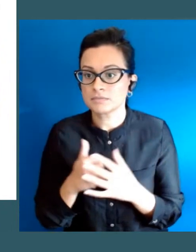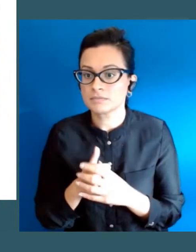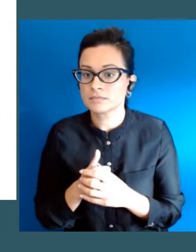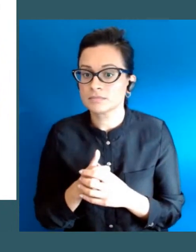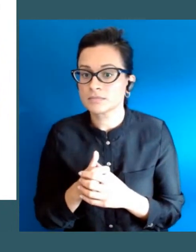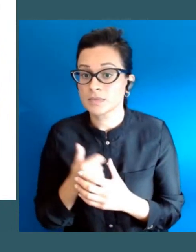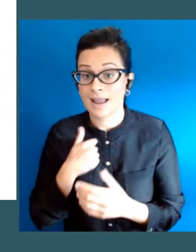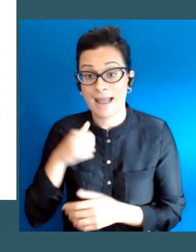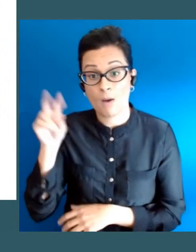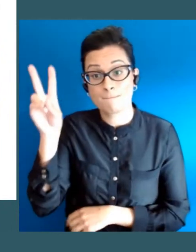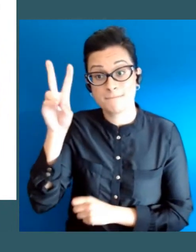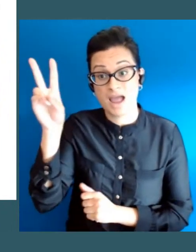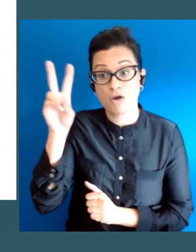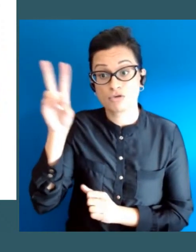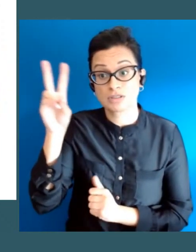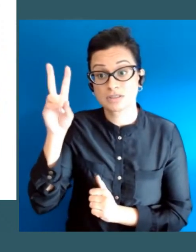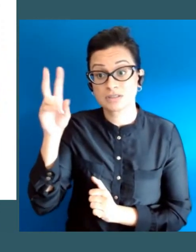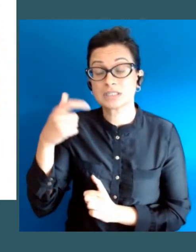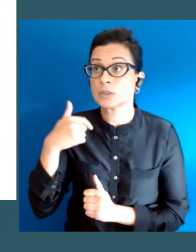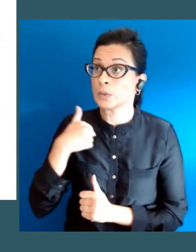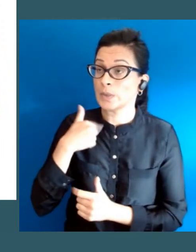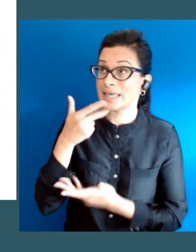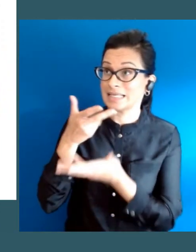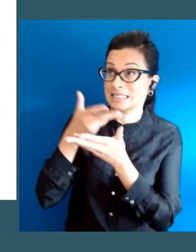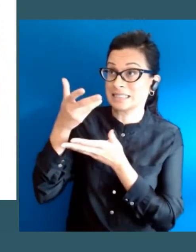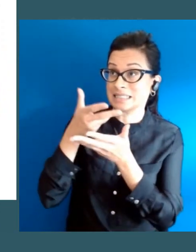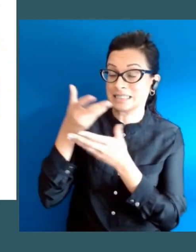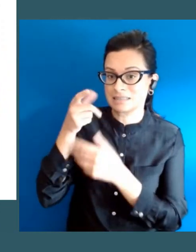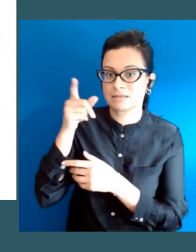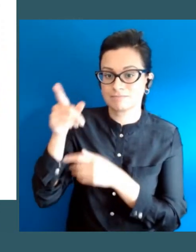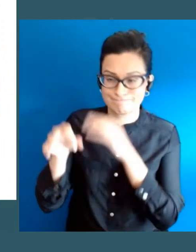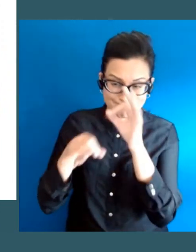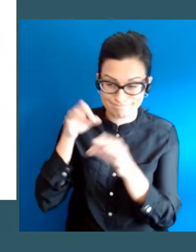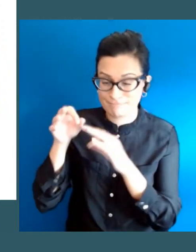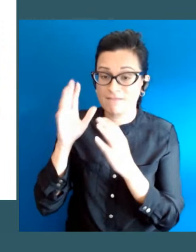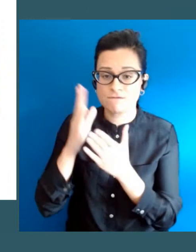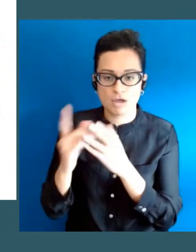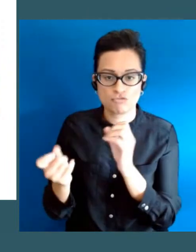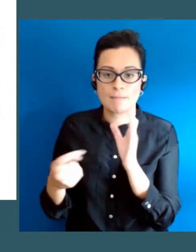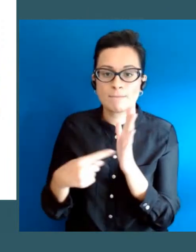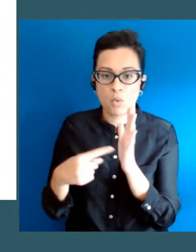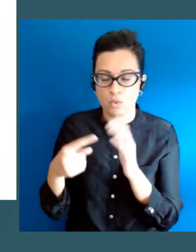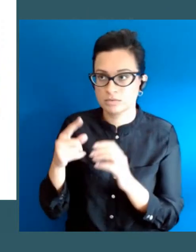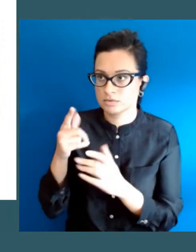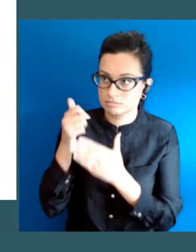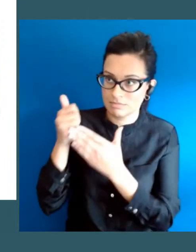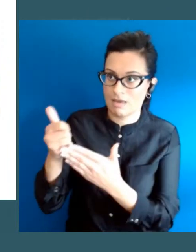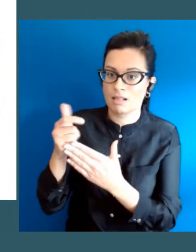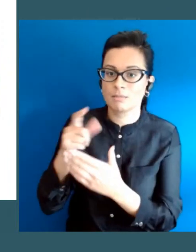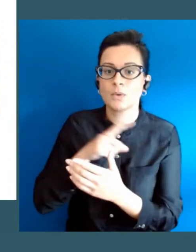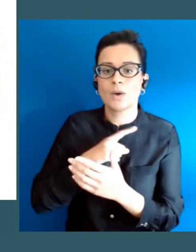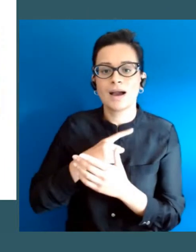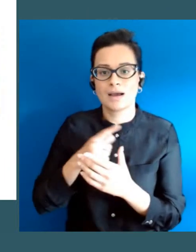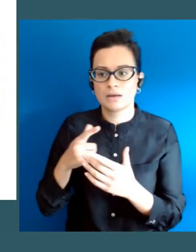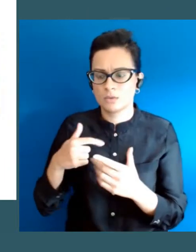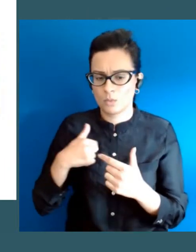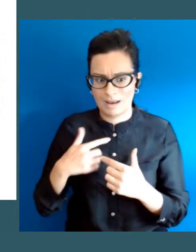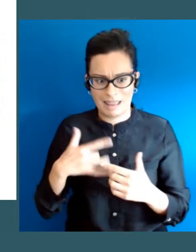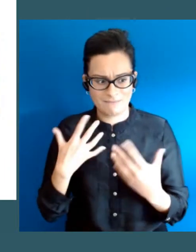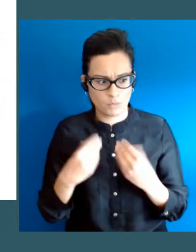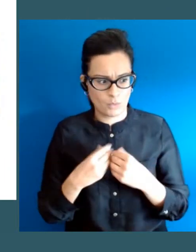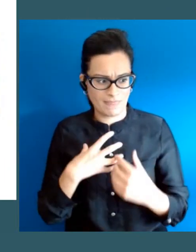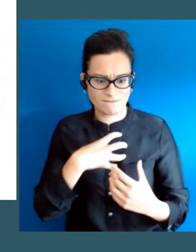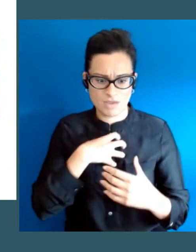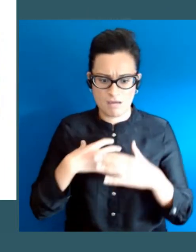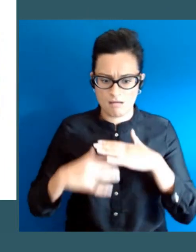we surveyed, this is an important point to help reduce living with that fear and anxiety